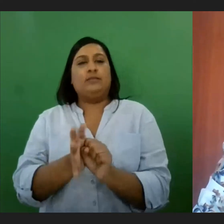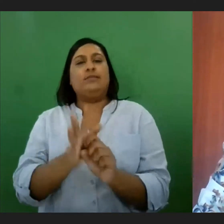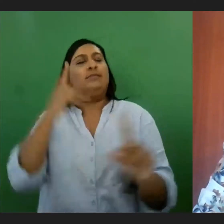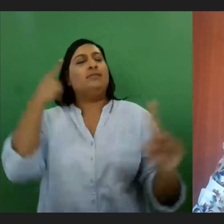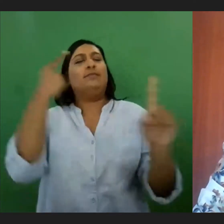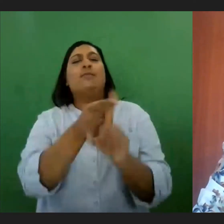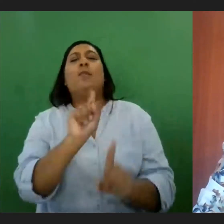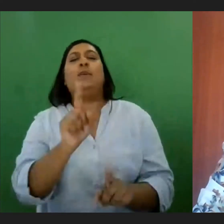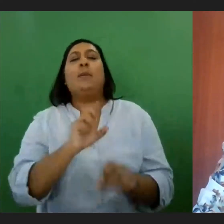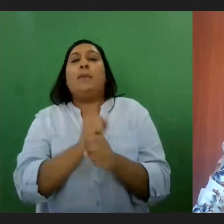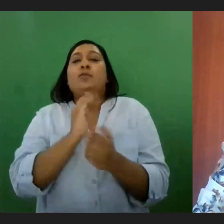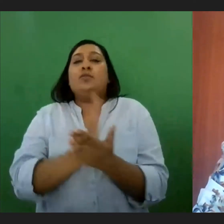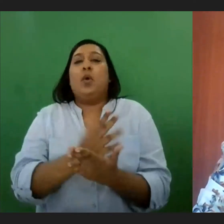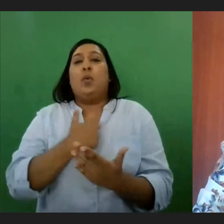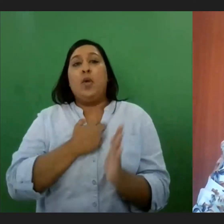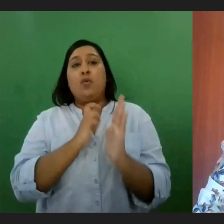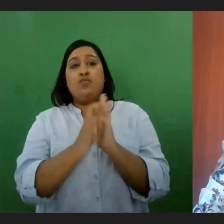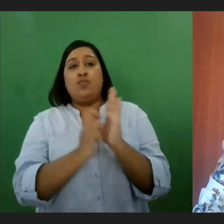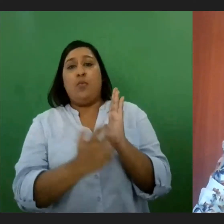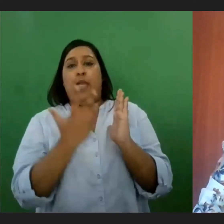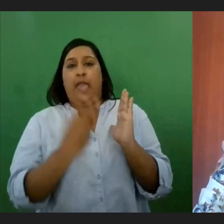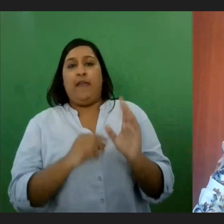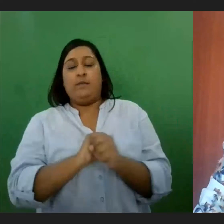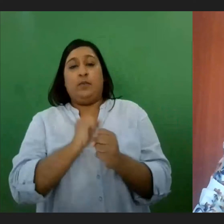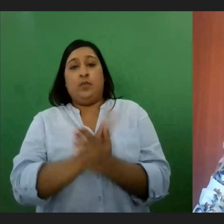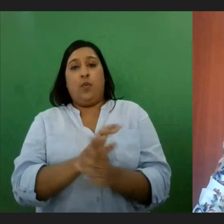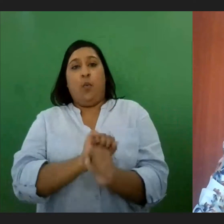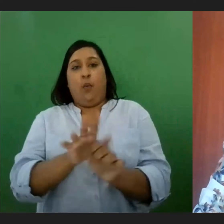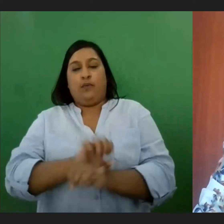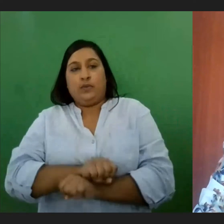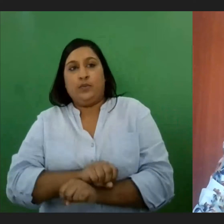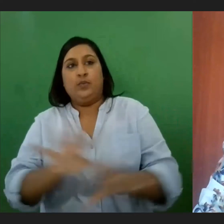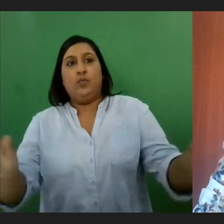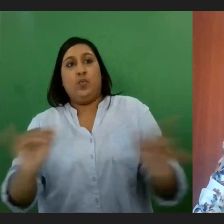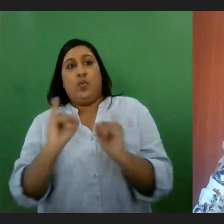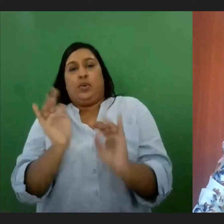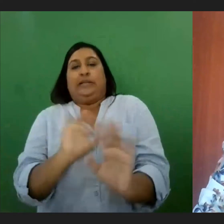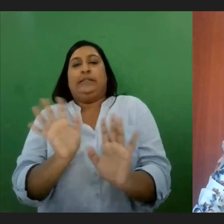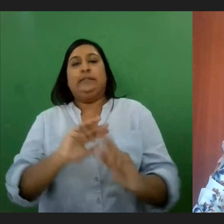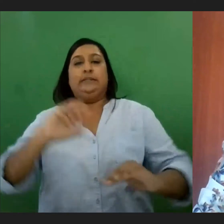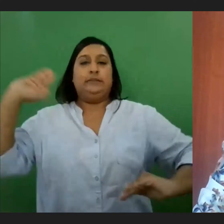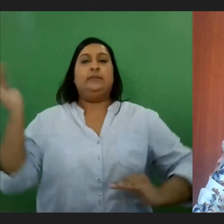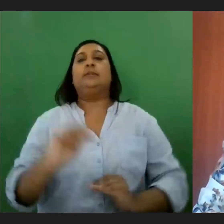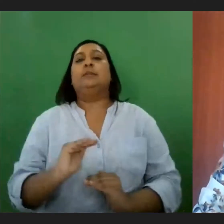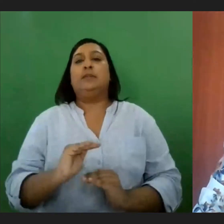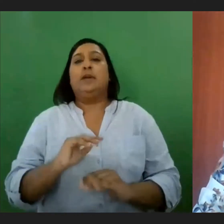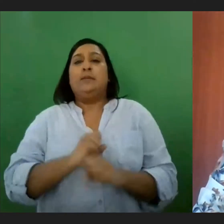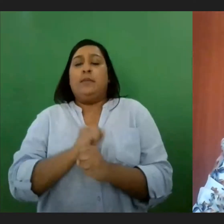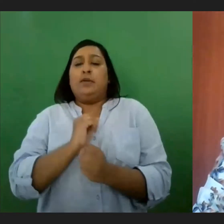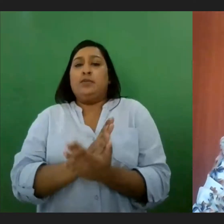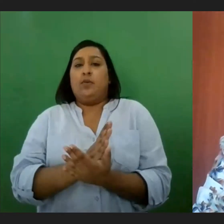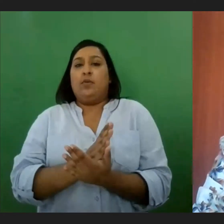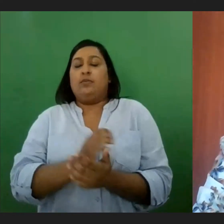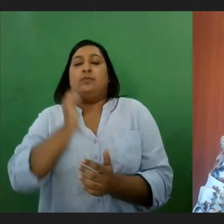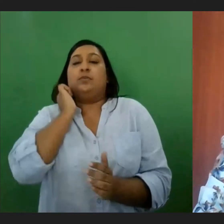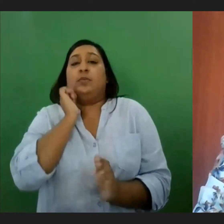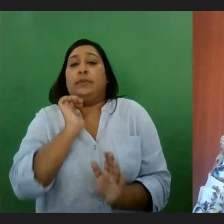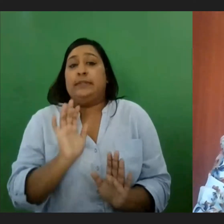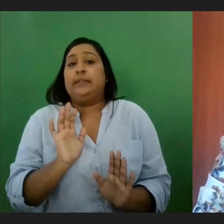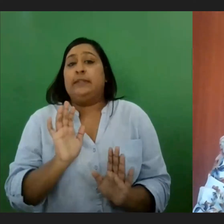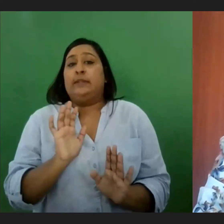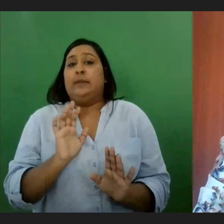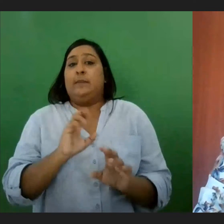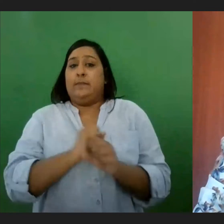to mitigate and combat the spread of the virus to ensure, by